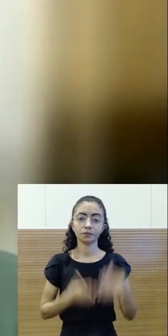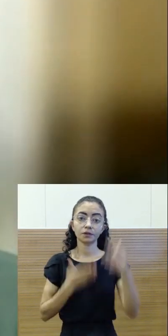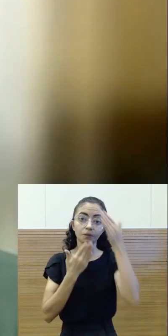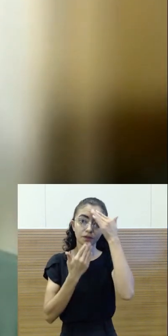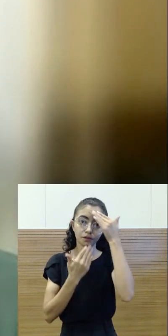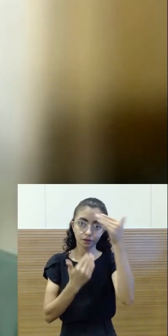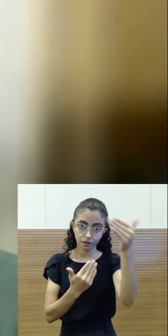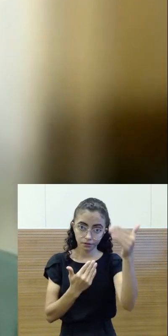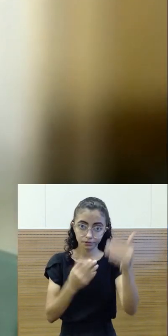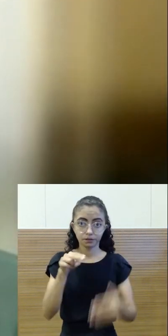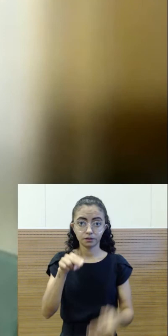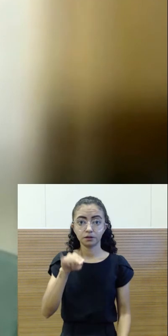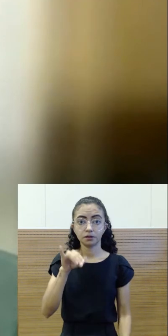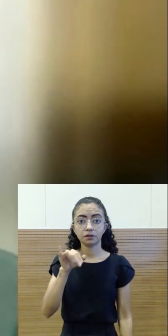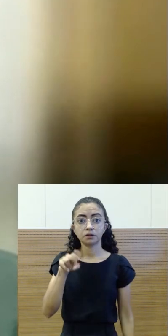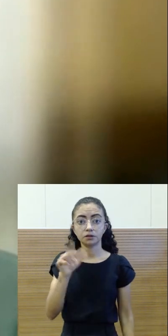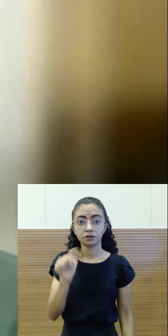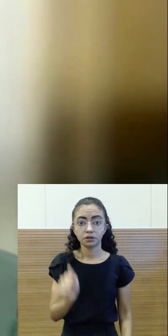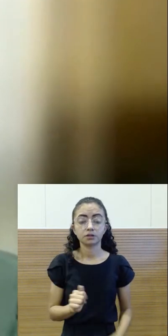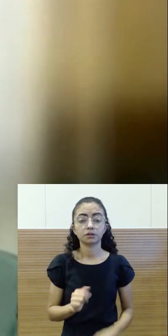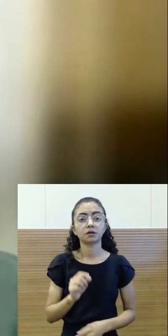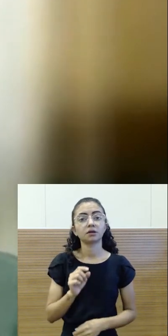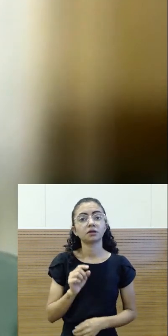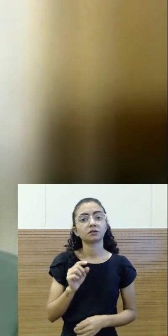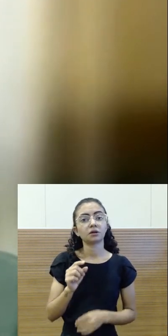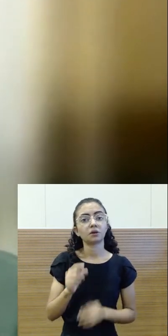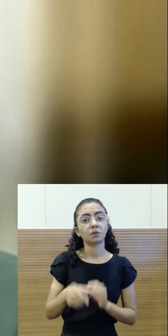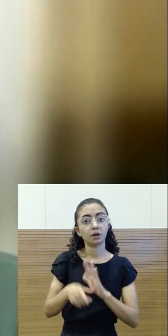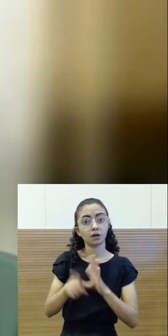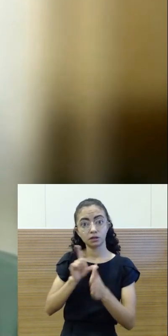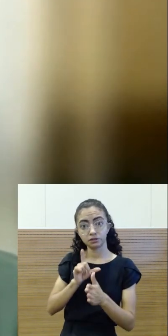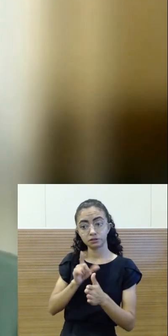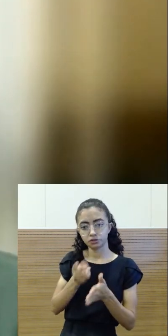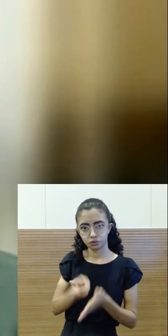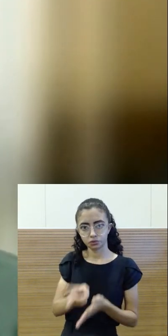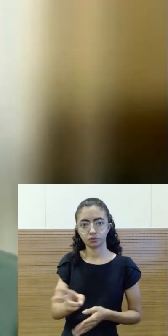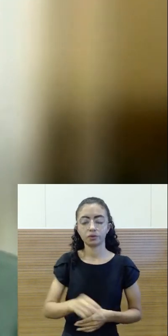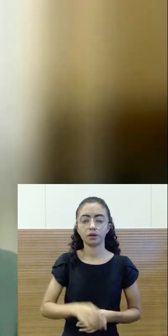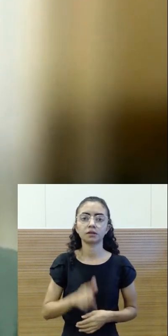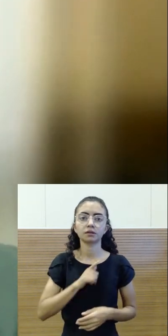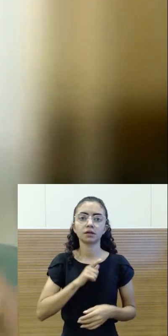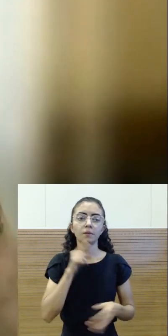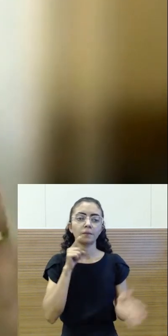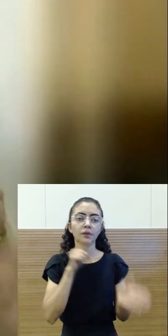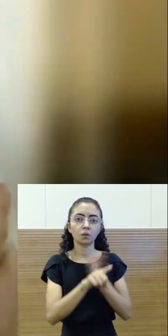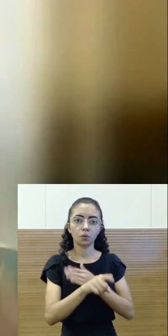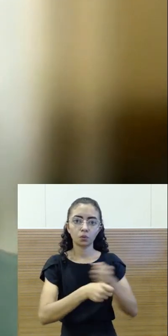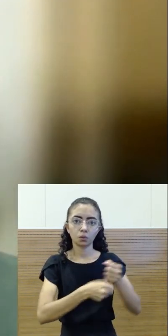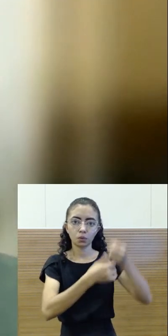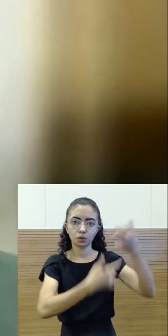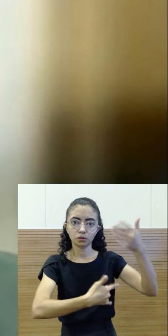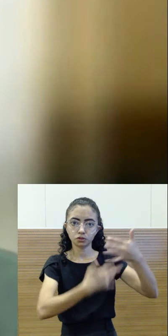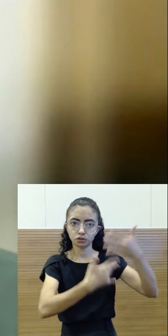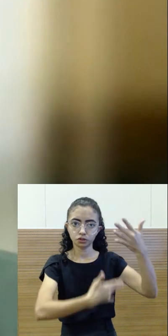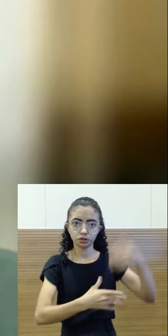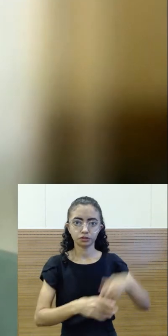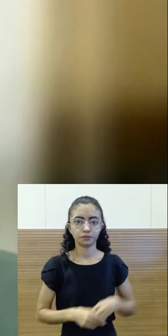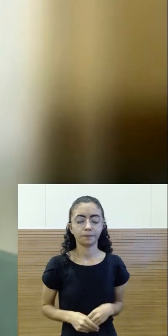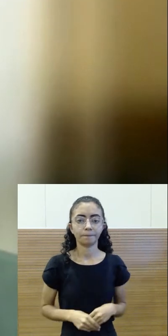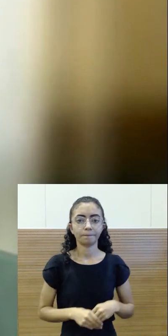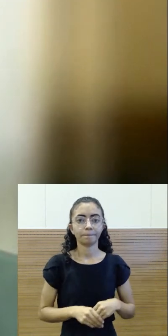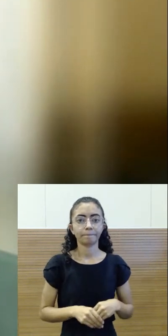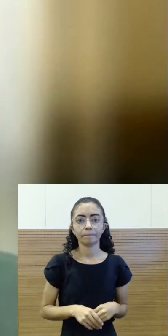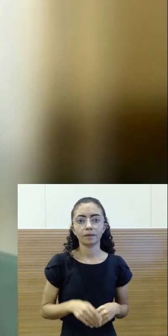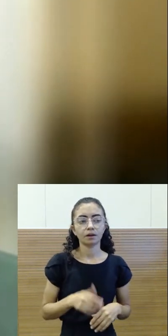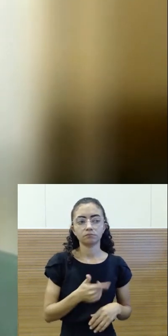Obrigada, Lina. Thank you, Ms. Mahi. And before passing, or Dr. Mahi, rather, we have a question on chat that at first